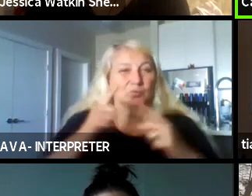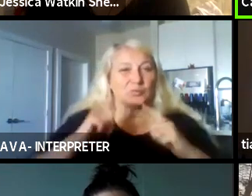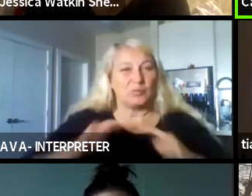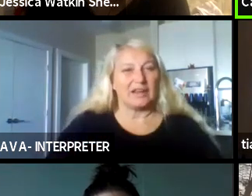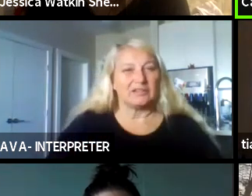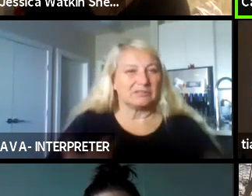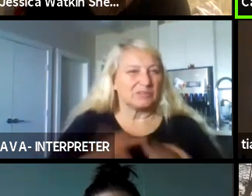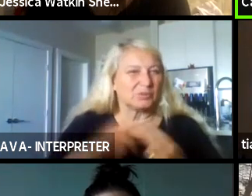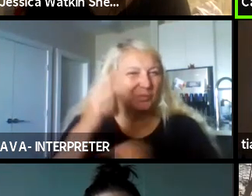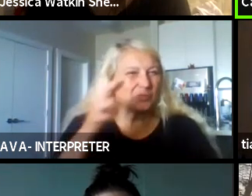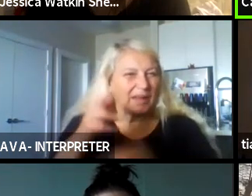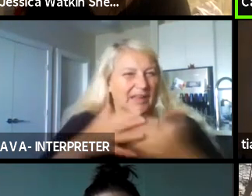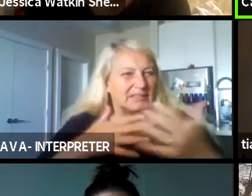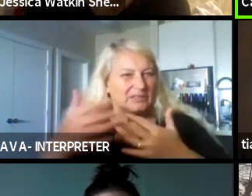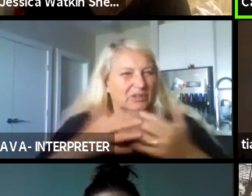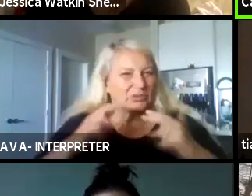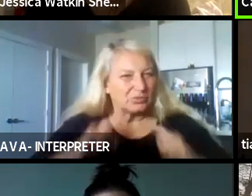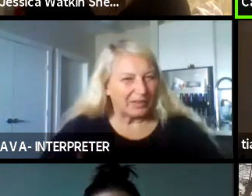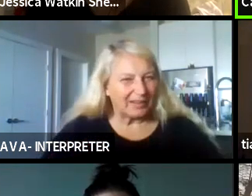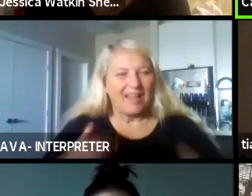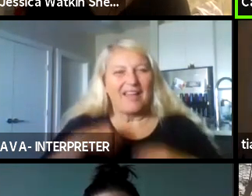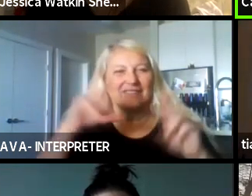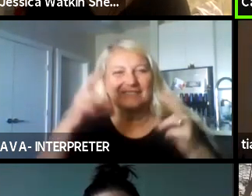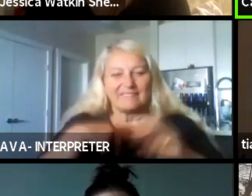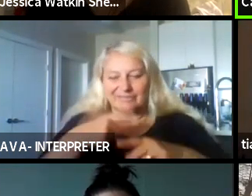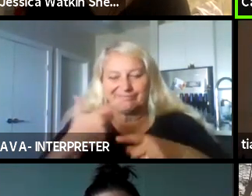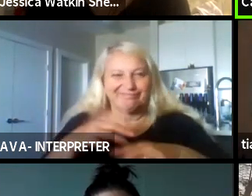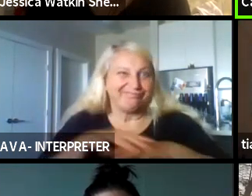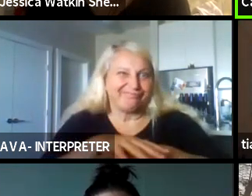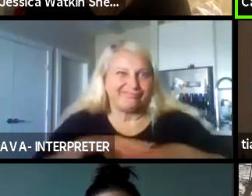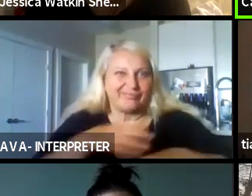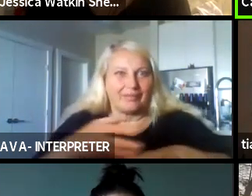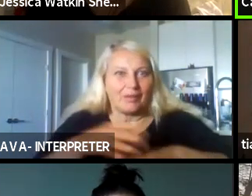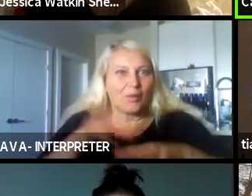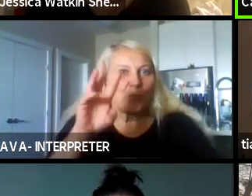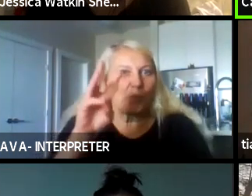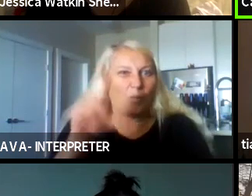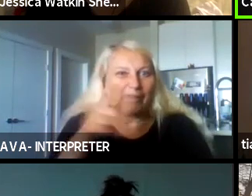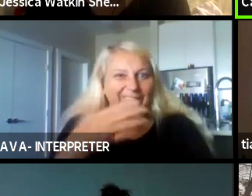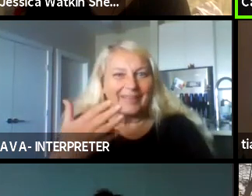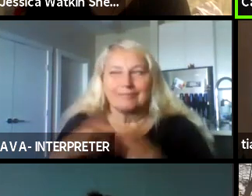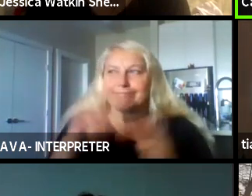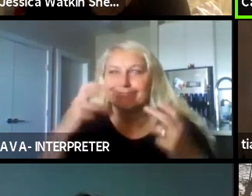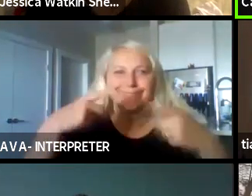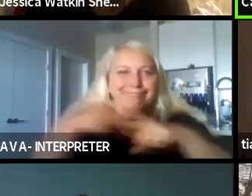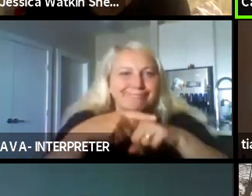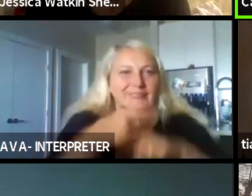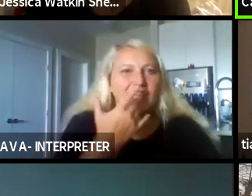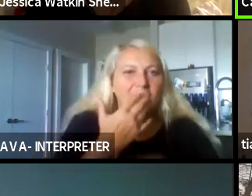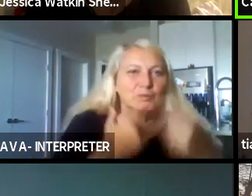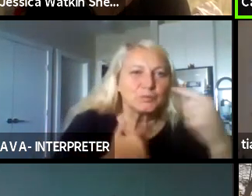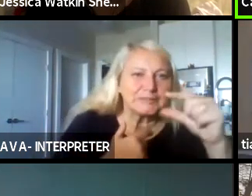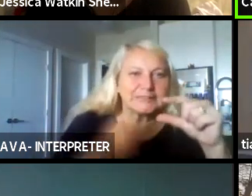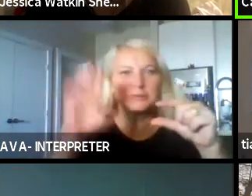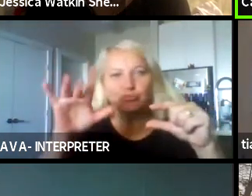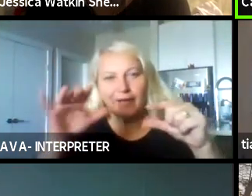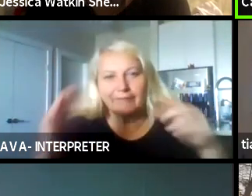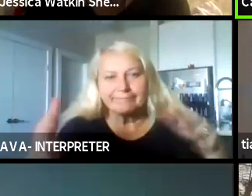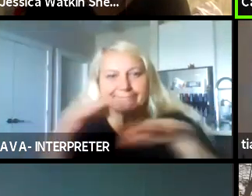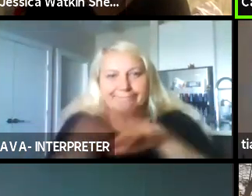sweater. I have a wool thing going on, wool pants, a greeny brown color, and then this wool flat